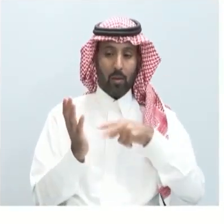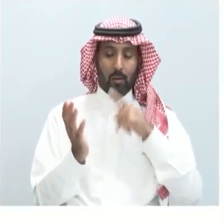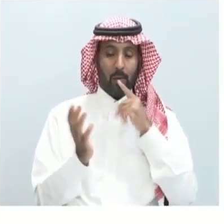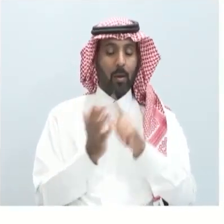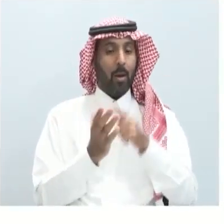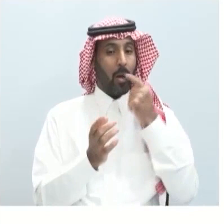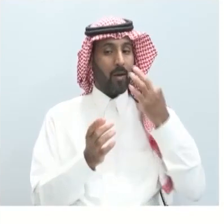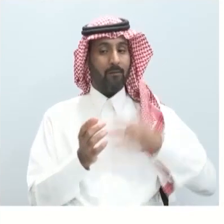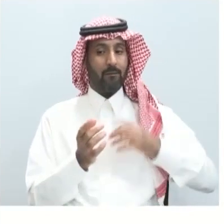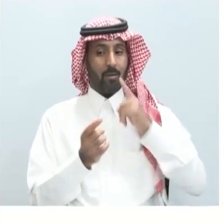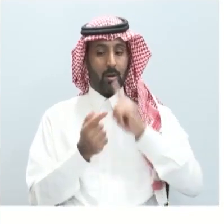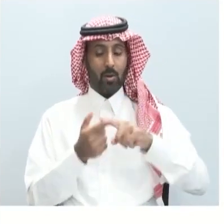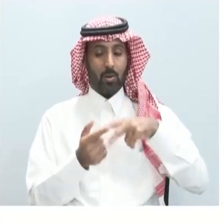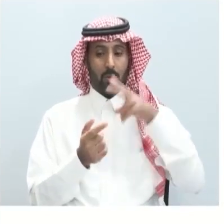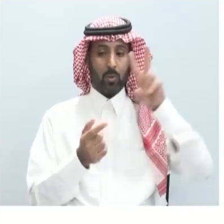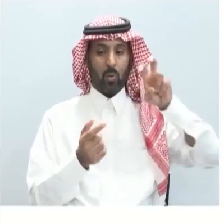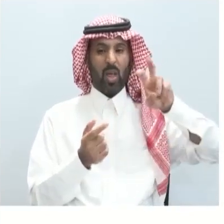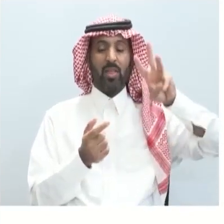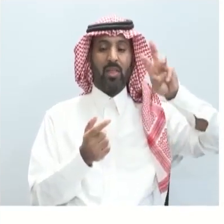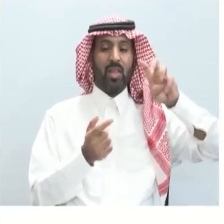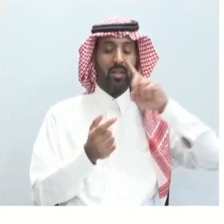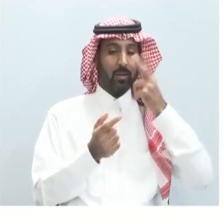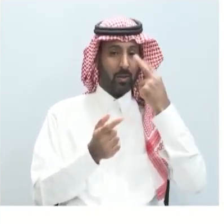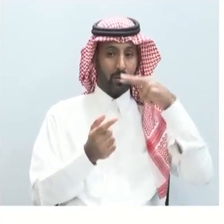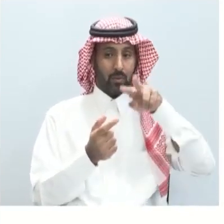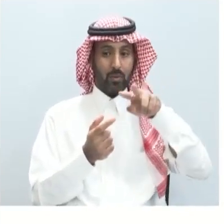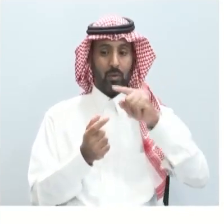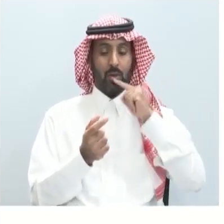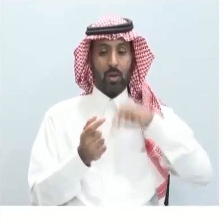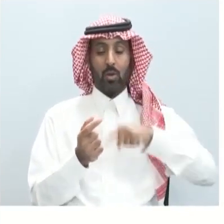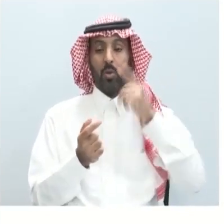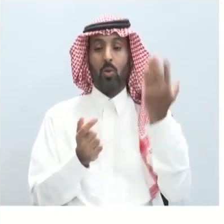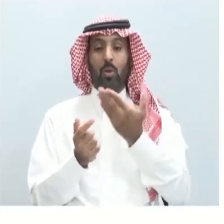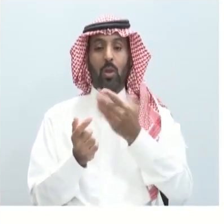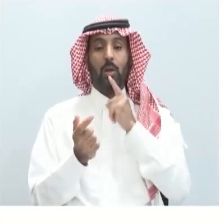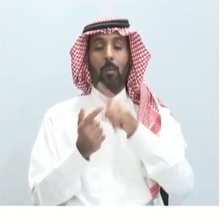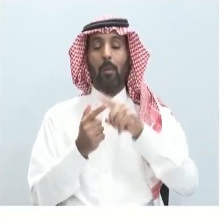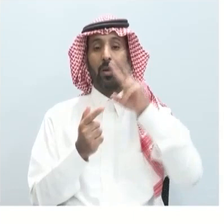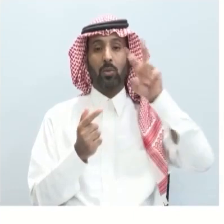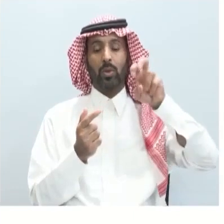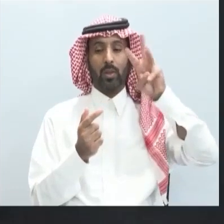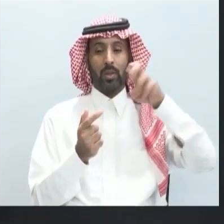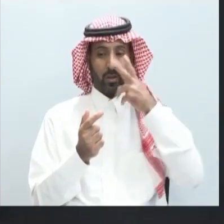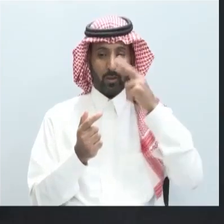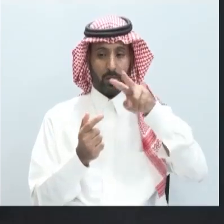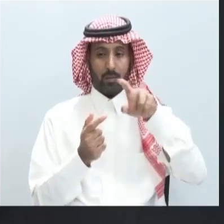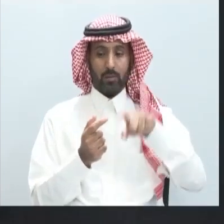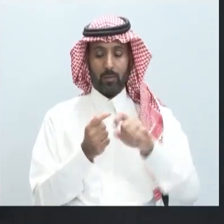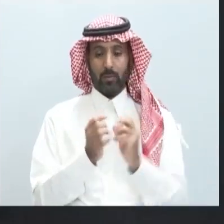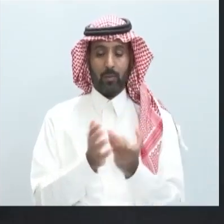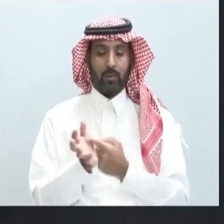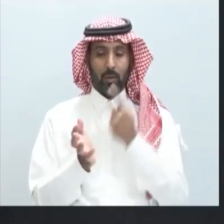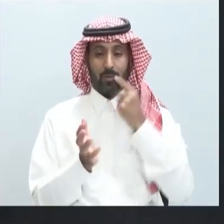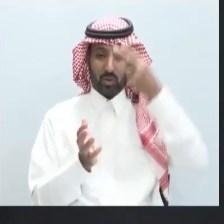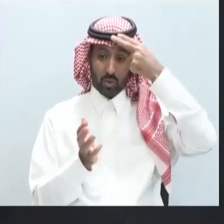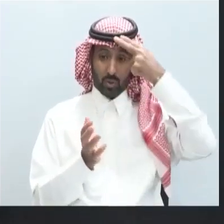the advantages of the 2030 vision. So today we'll be talking about the 2030 vision of